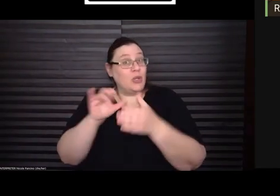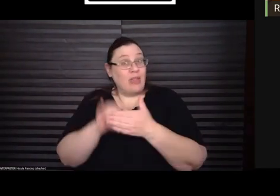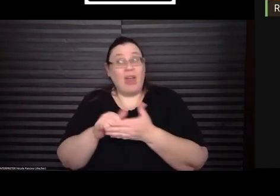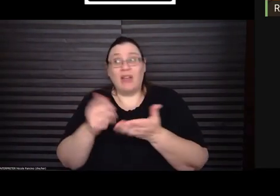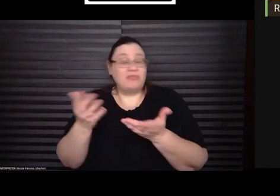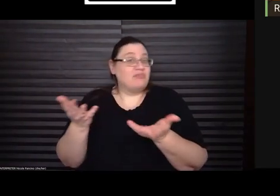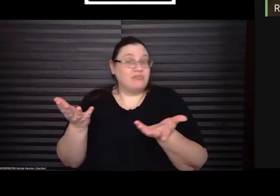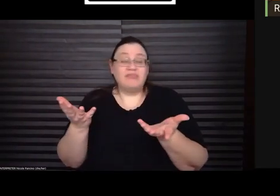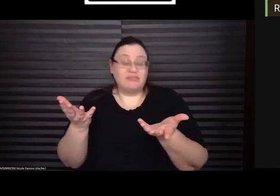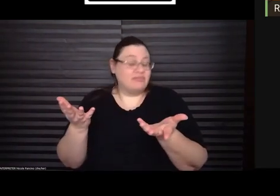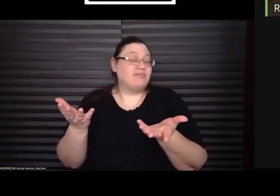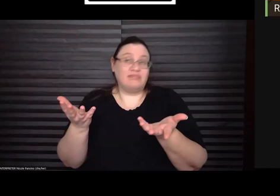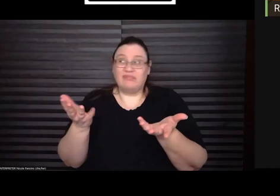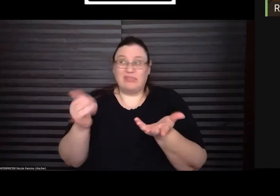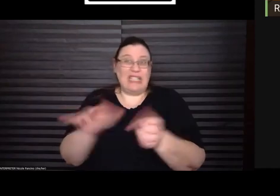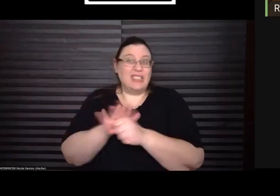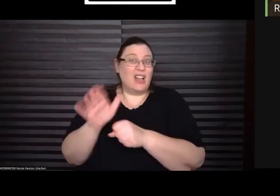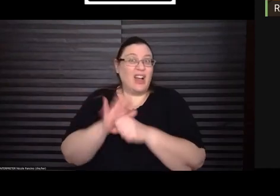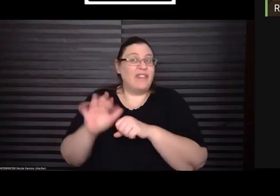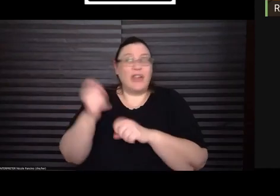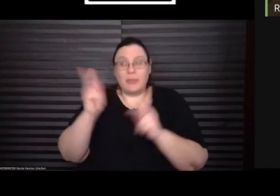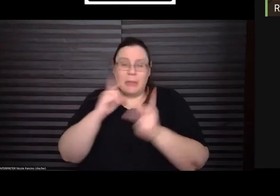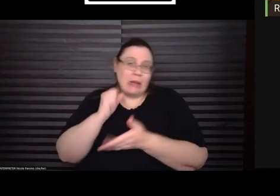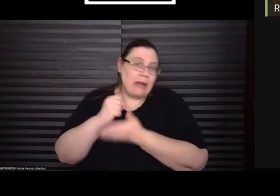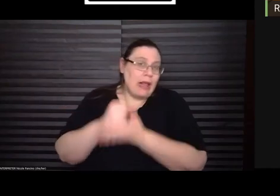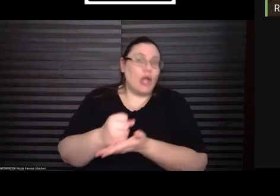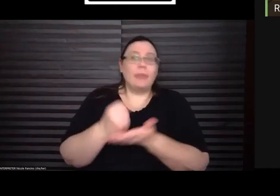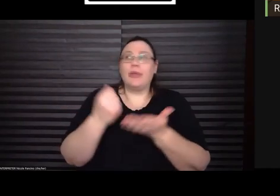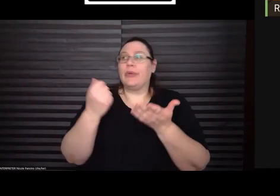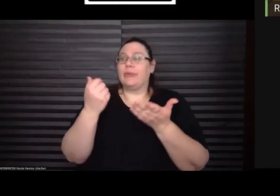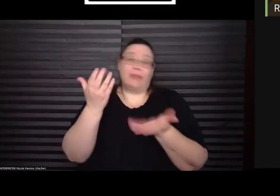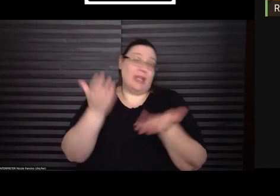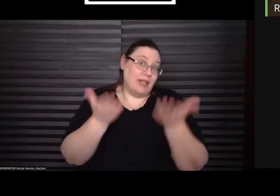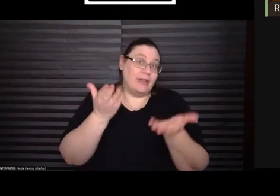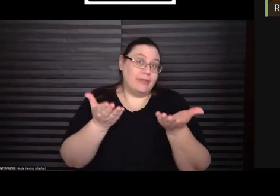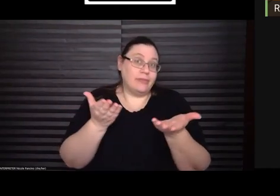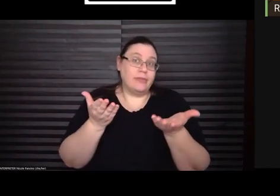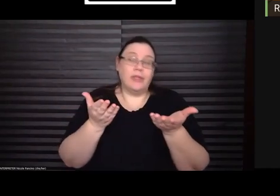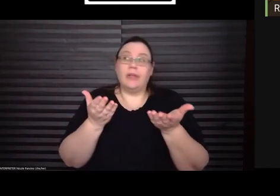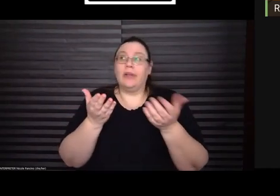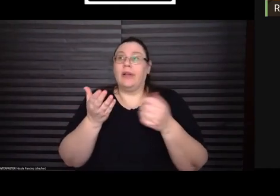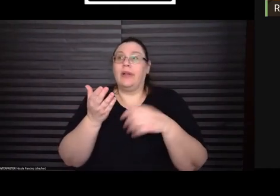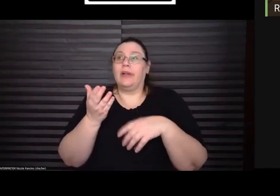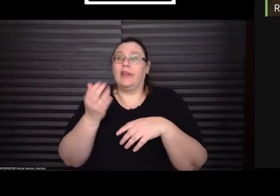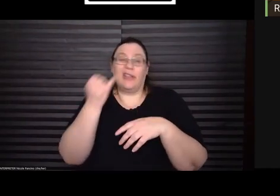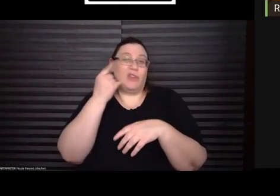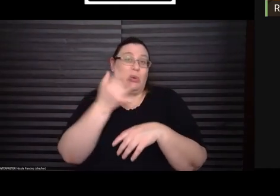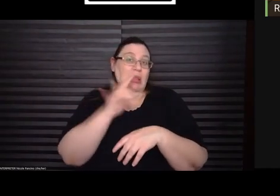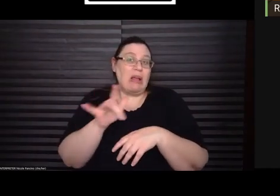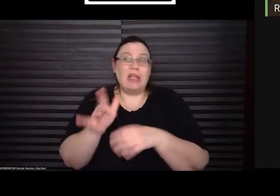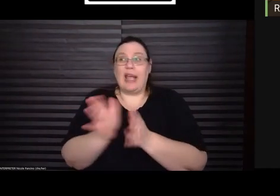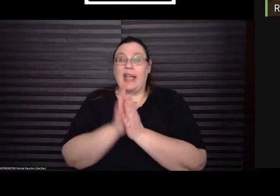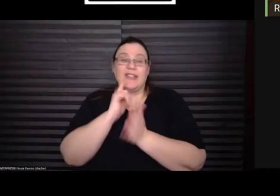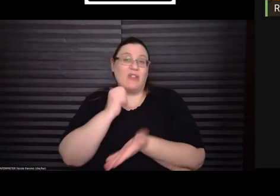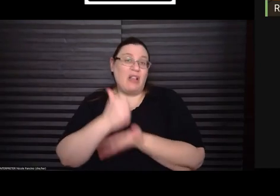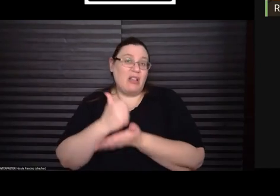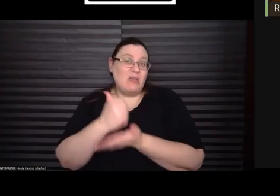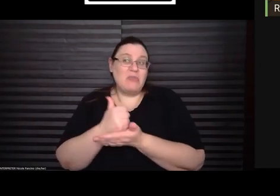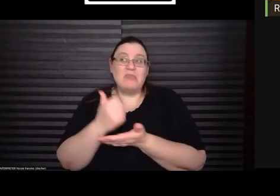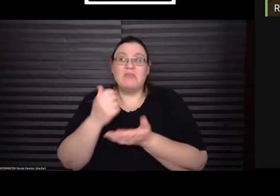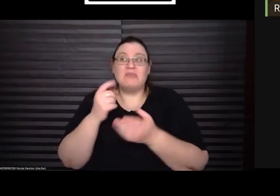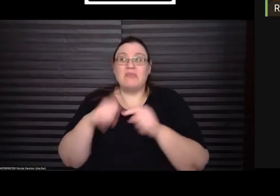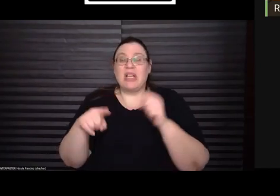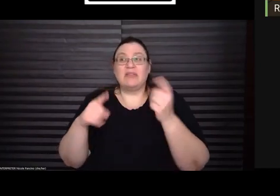then, you know, that's enough. Other people will help you. And, you know, maybe if you're lucky and you ask for help,